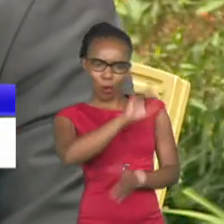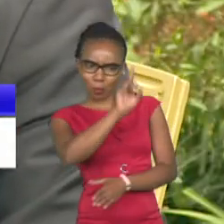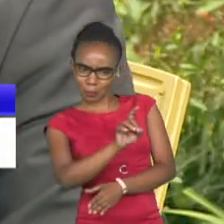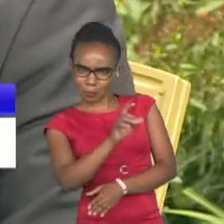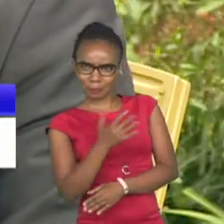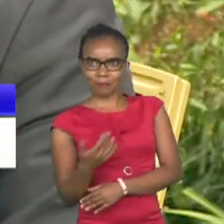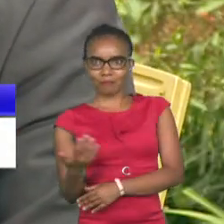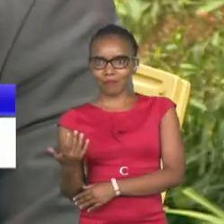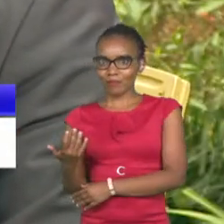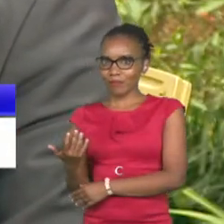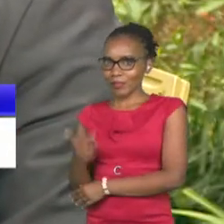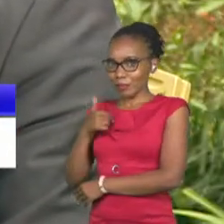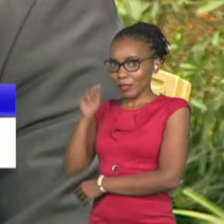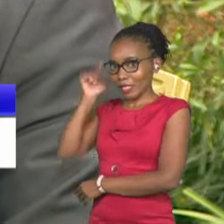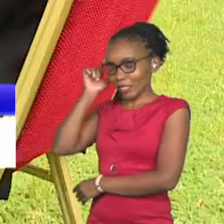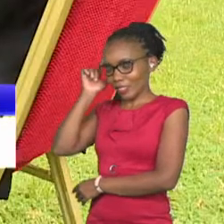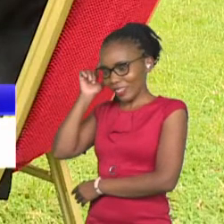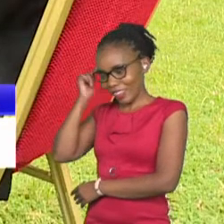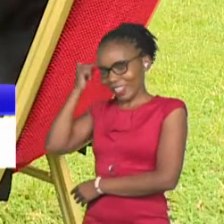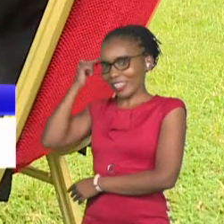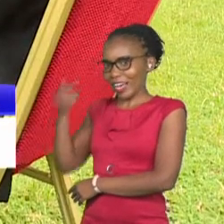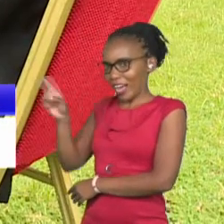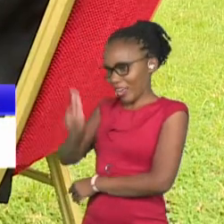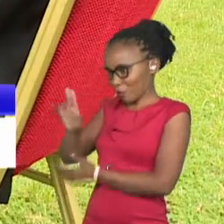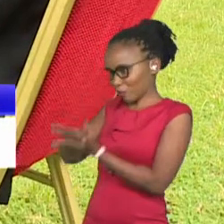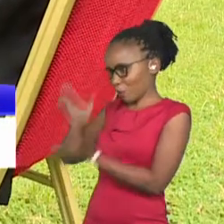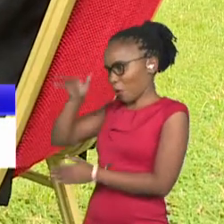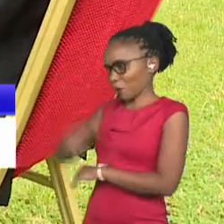Well, I think I'm a spender.